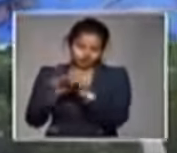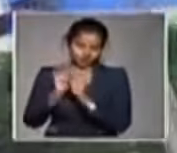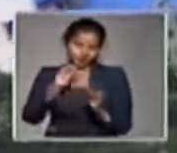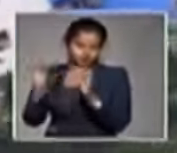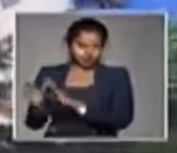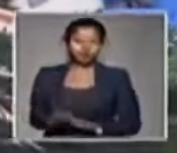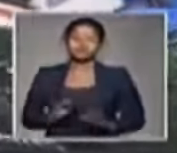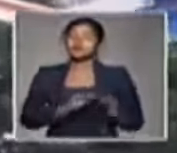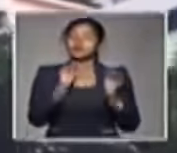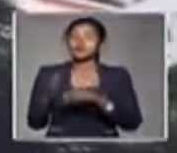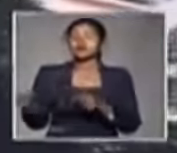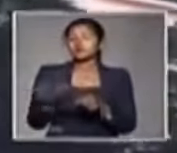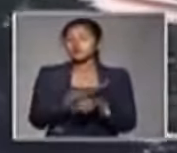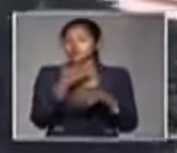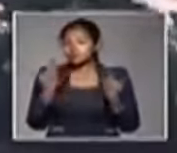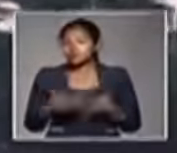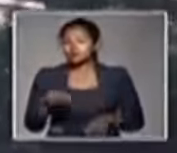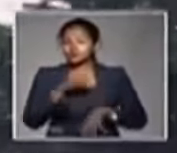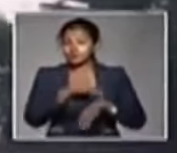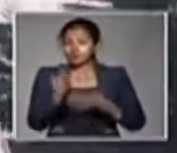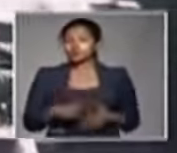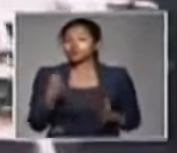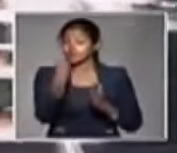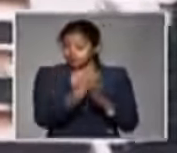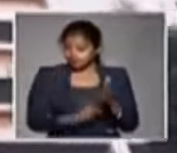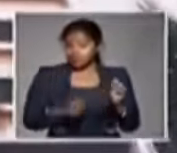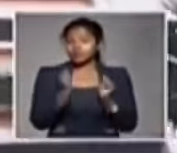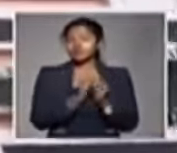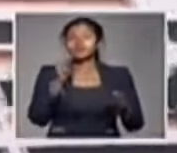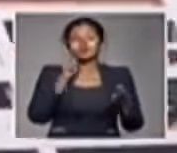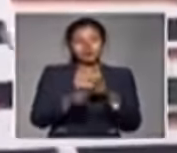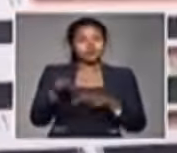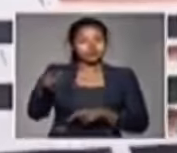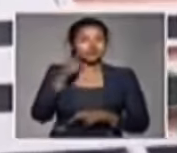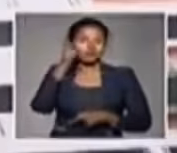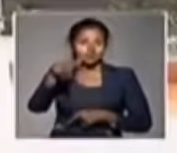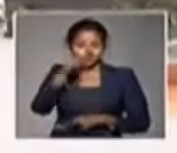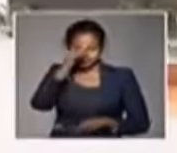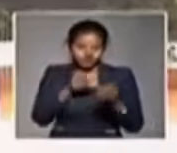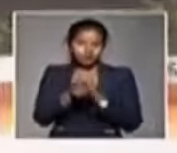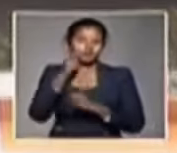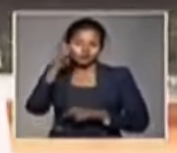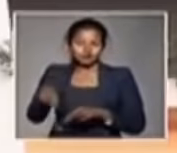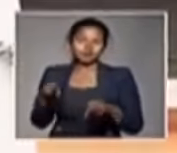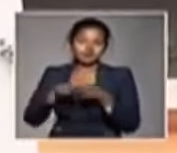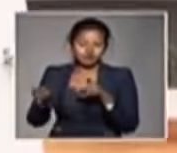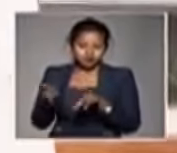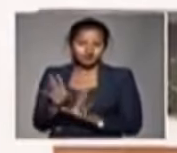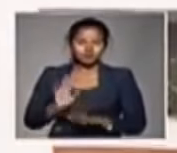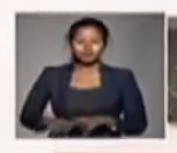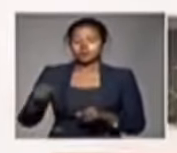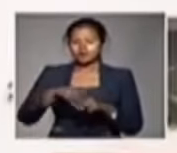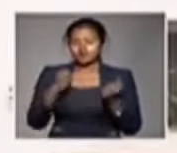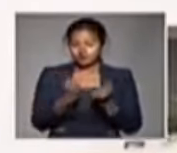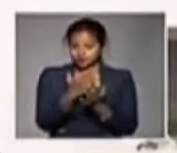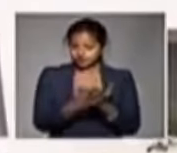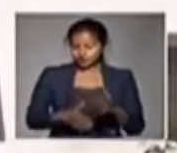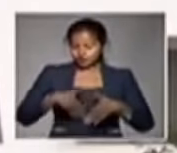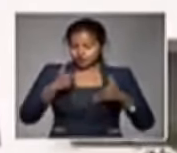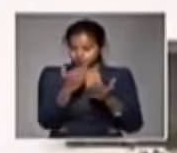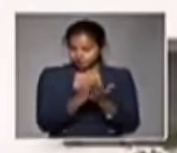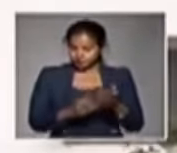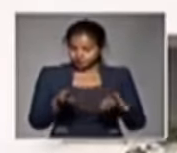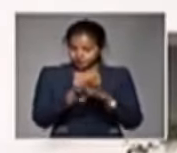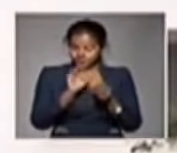After completing treatment, legal action will be instituted against the said individual as per the provisions of the Quarantine and Prevention